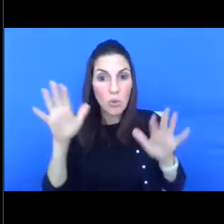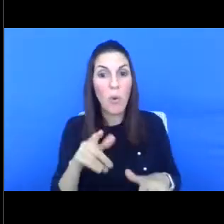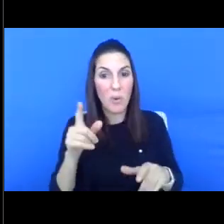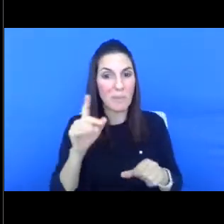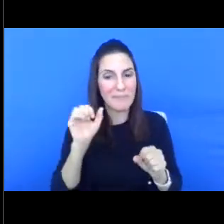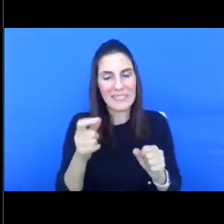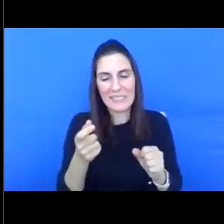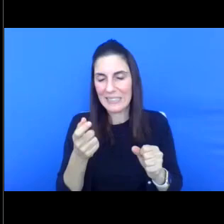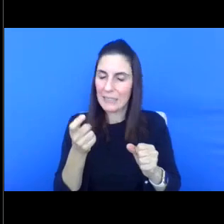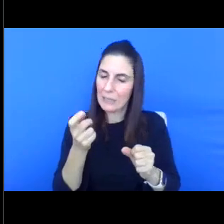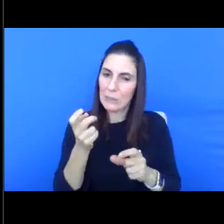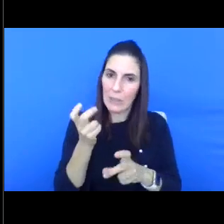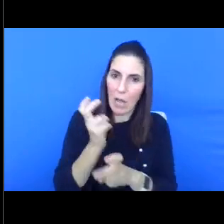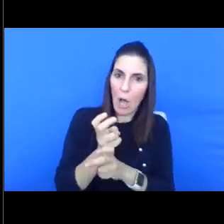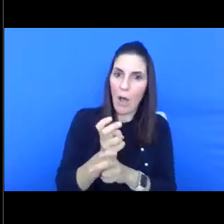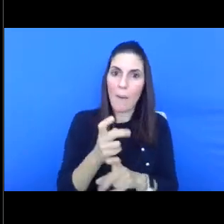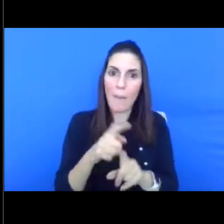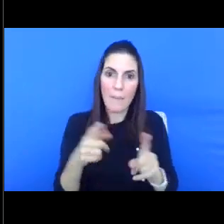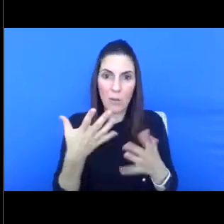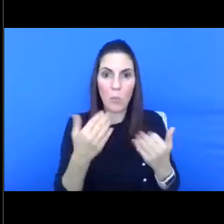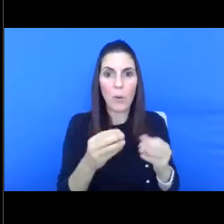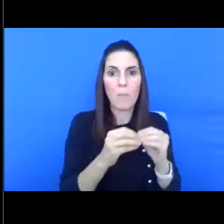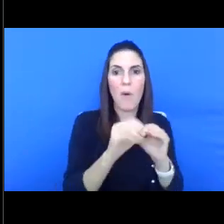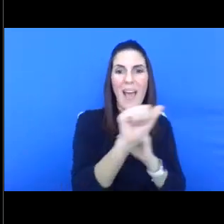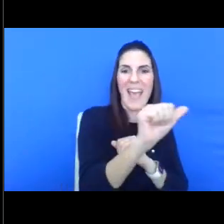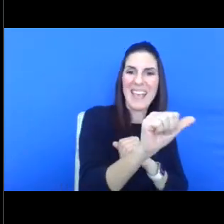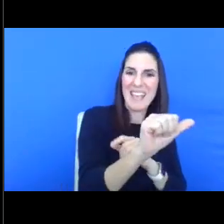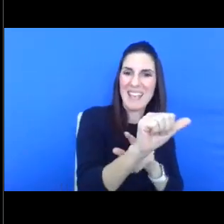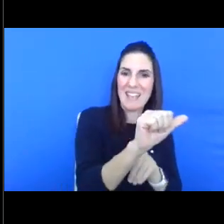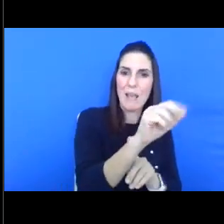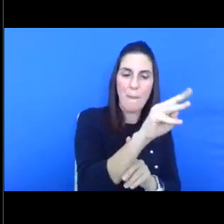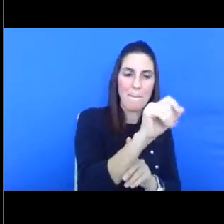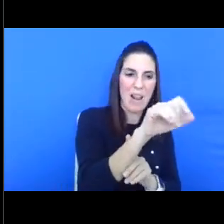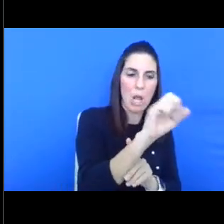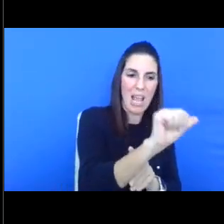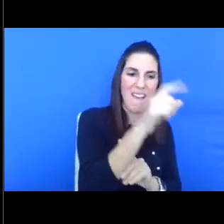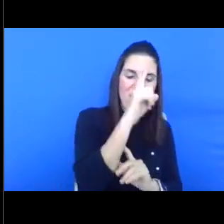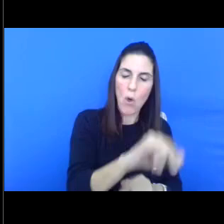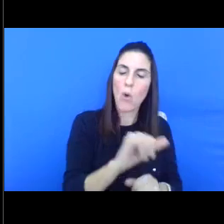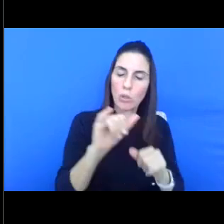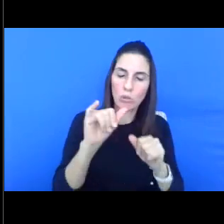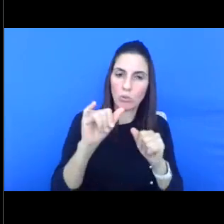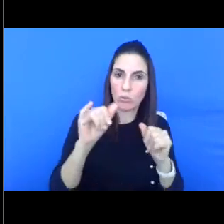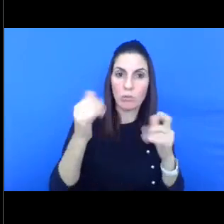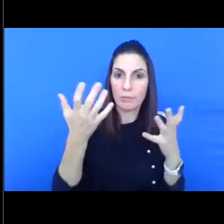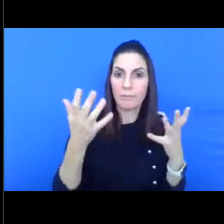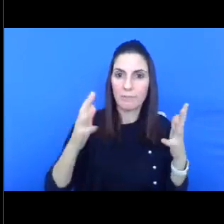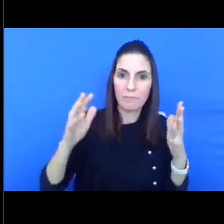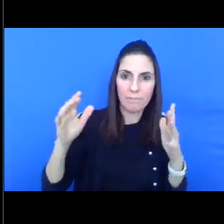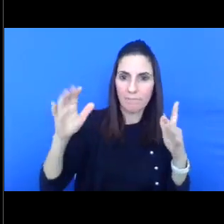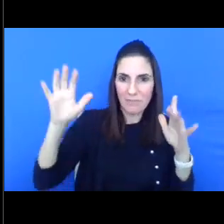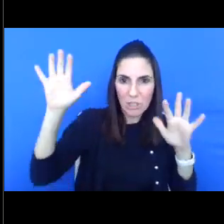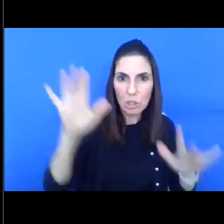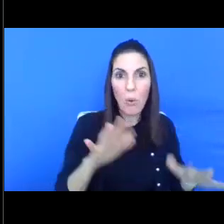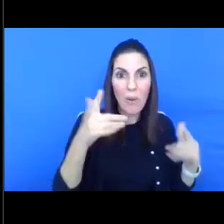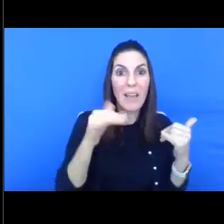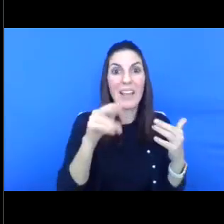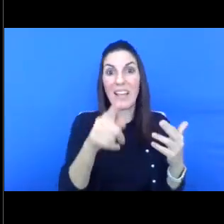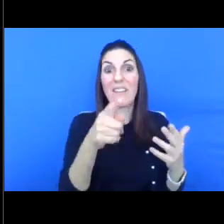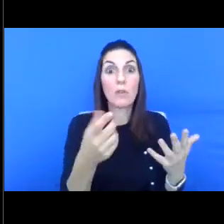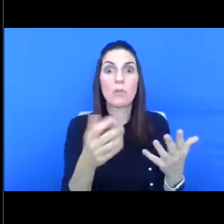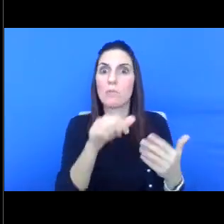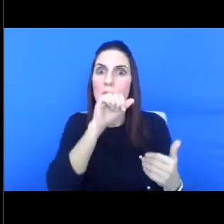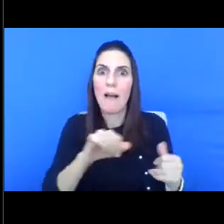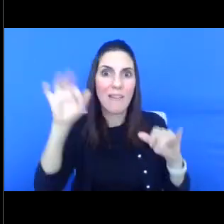want just a straight up good snow event. So if you're a fan of snow like me, you keep your fingers crossed for a Miller A